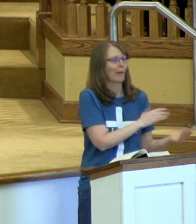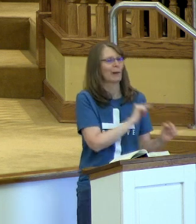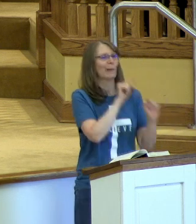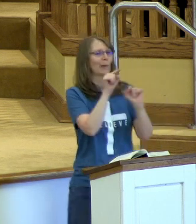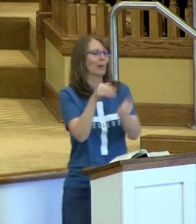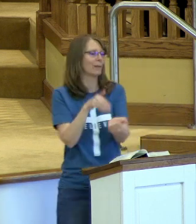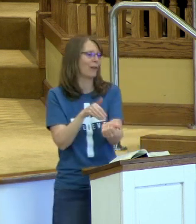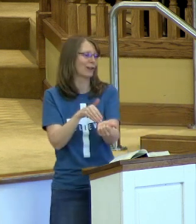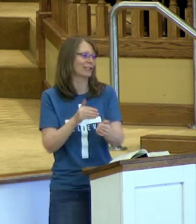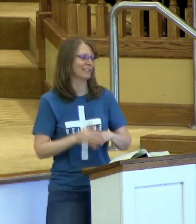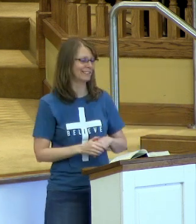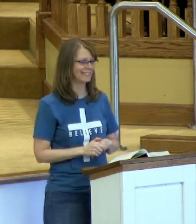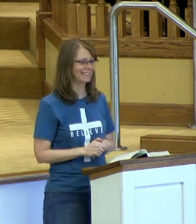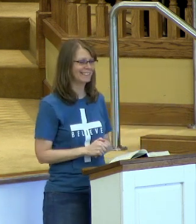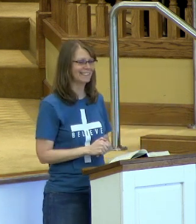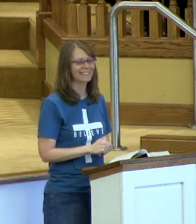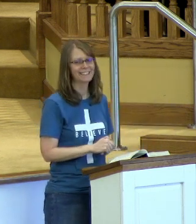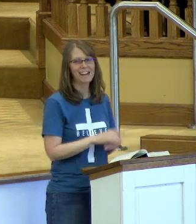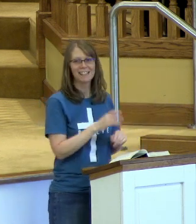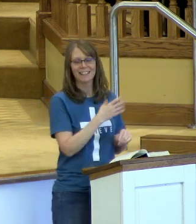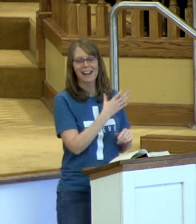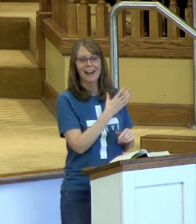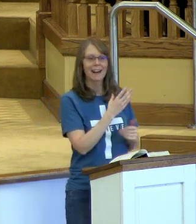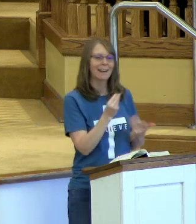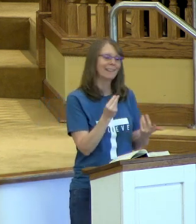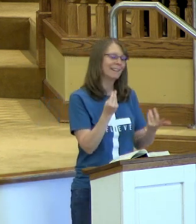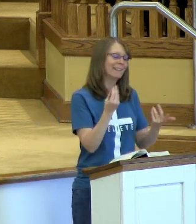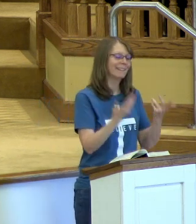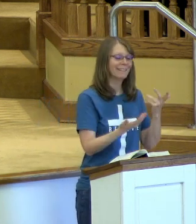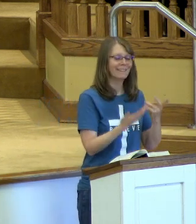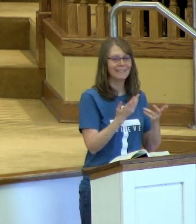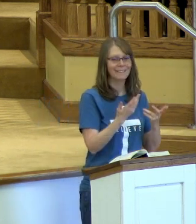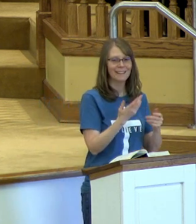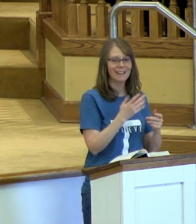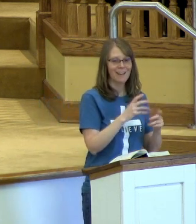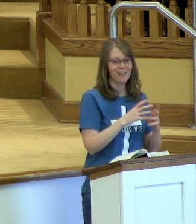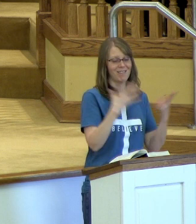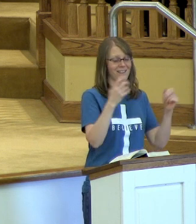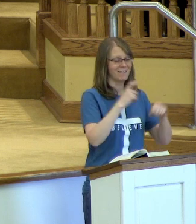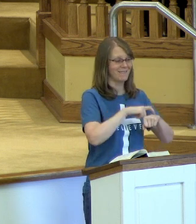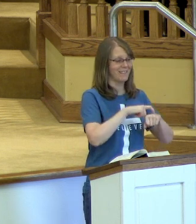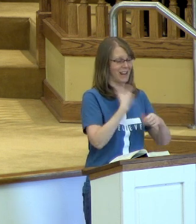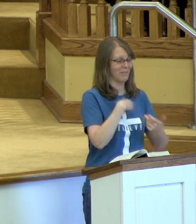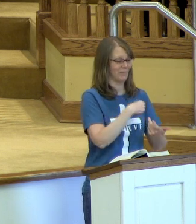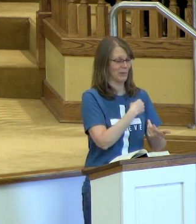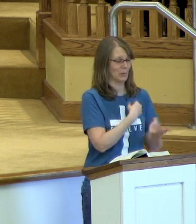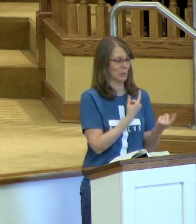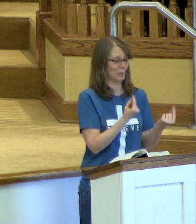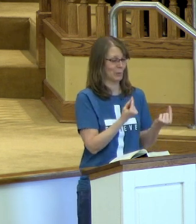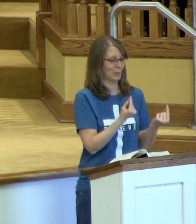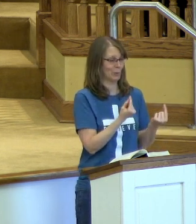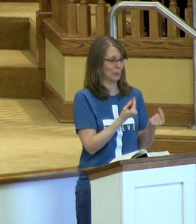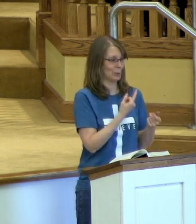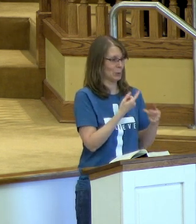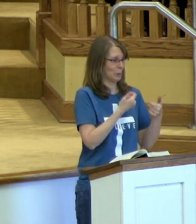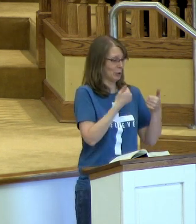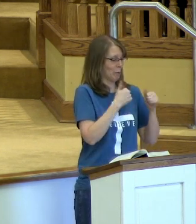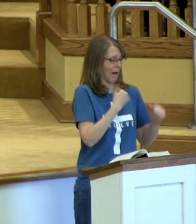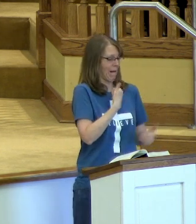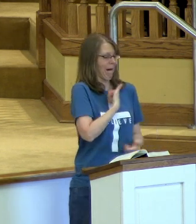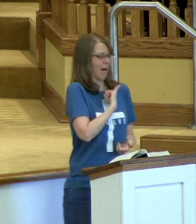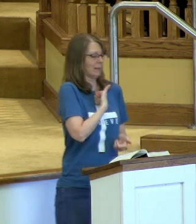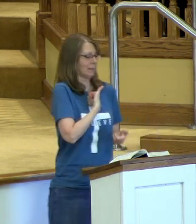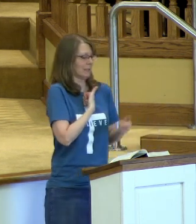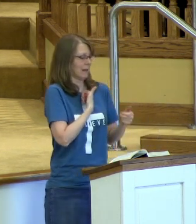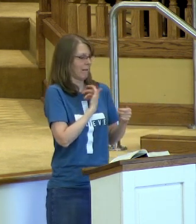trip to the waiting room and all that fun stuff. But a lot of times what we do when we try to figure out what's wrong is we type